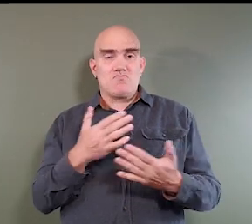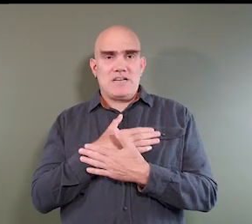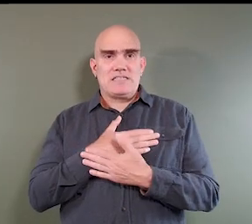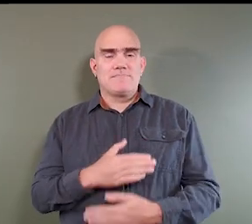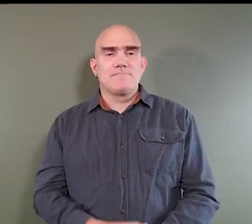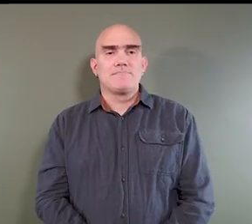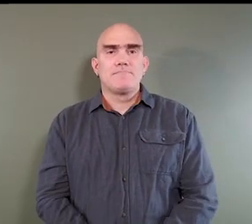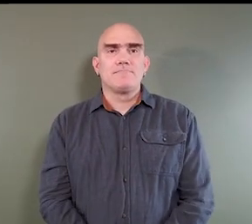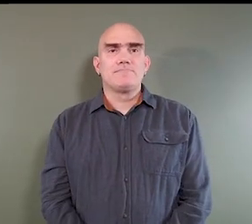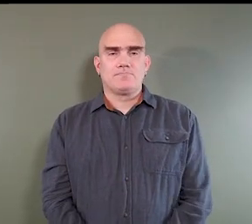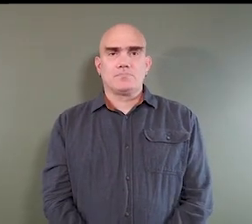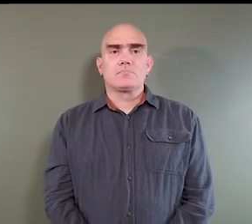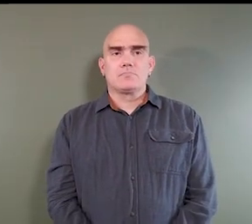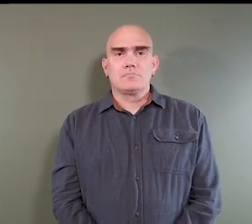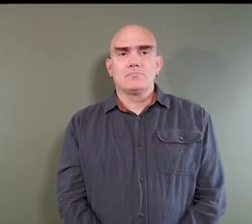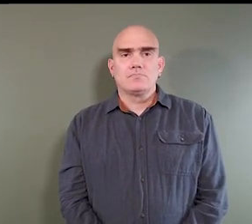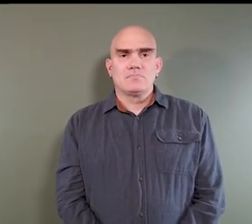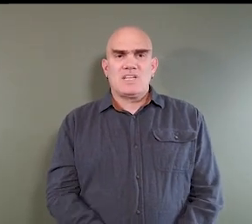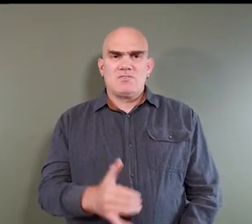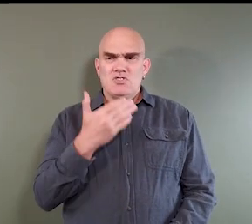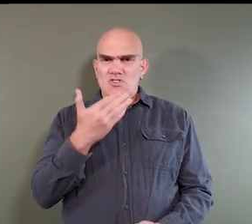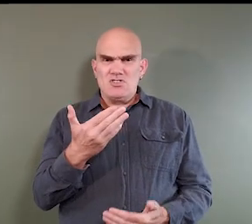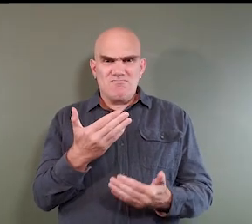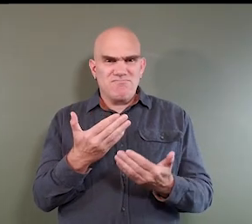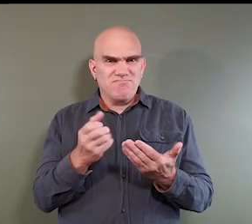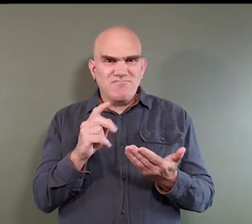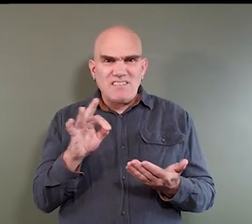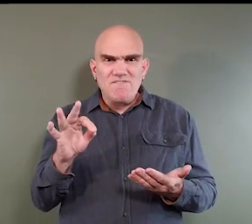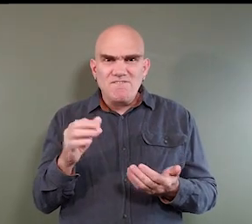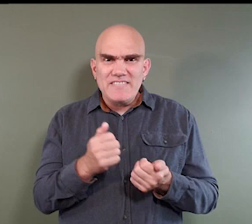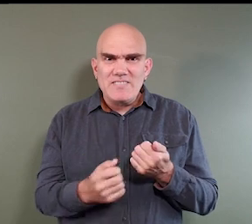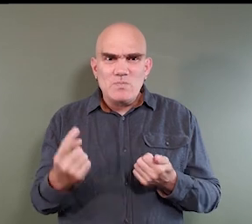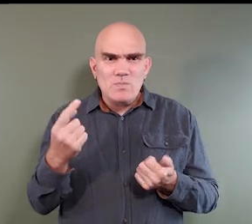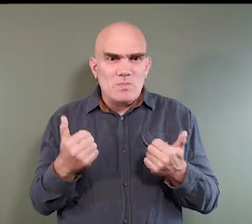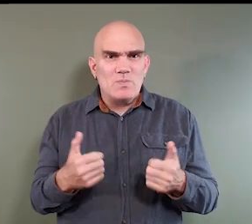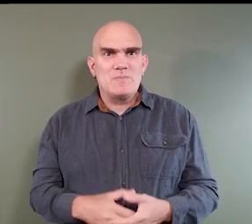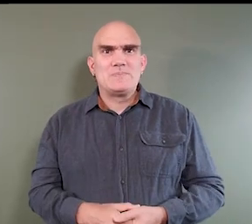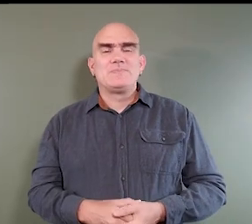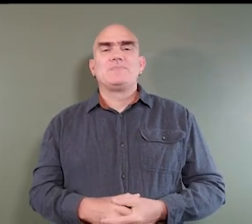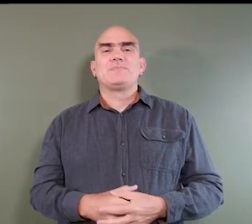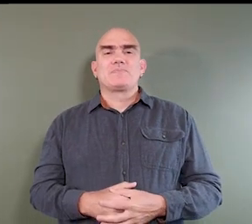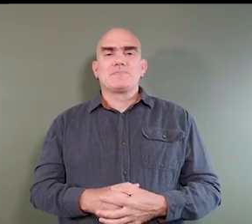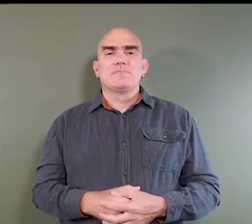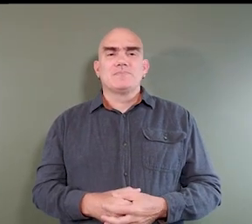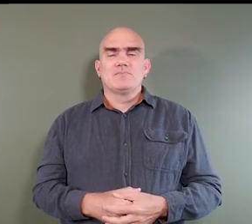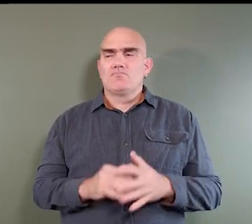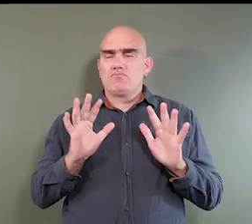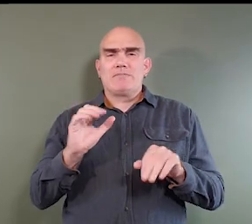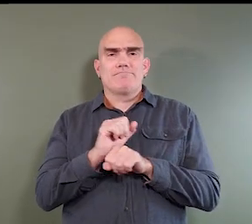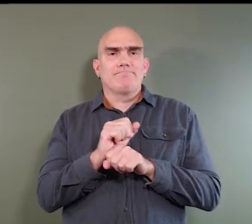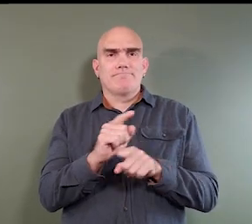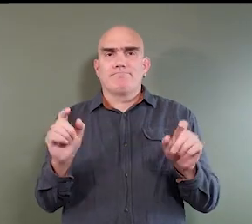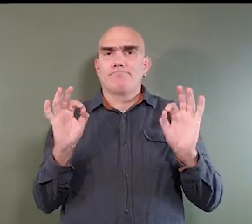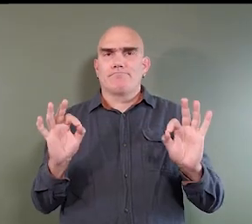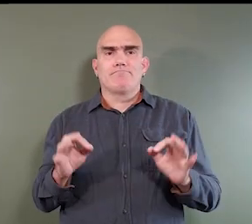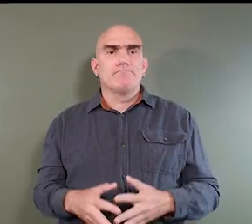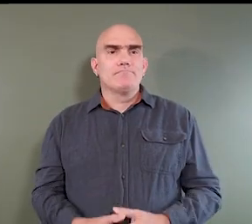1. Rest. Whew. That was good stuff, everyone. Great work, great